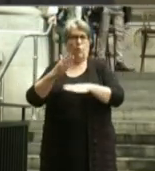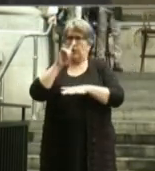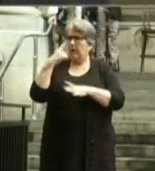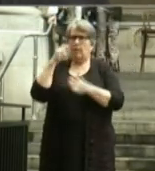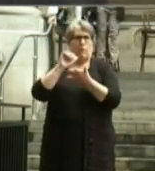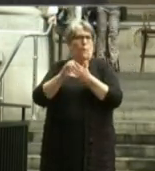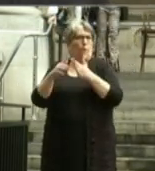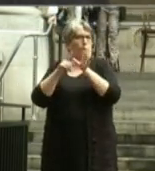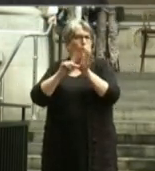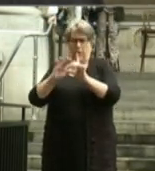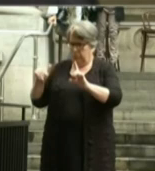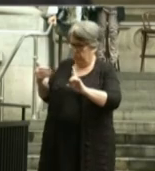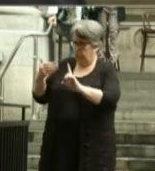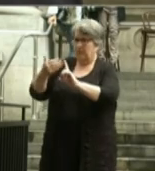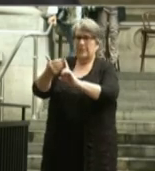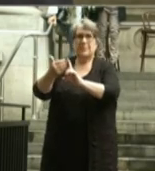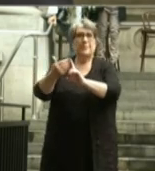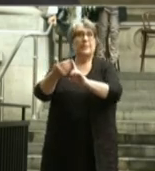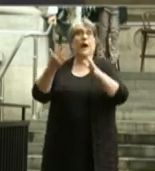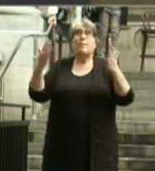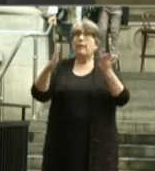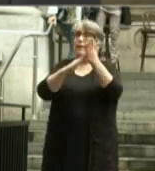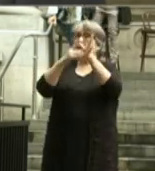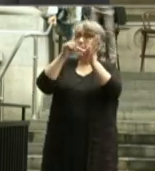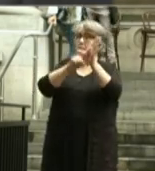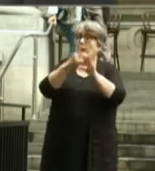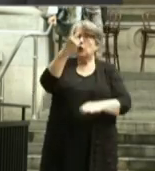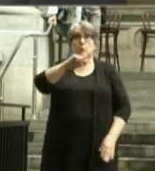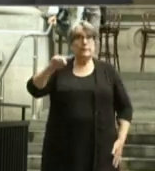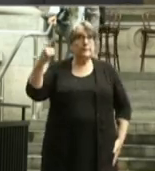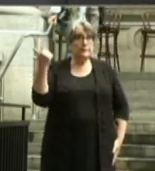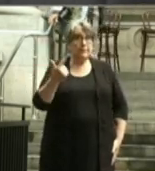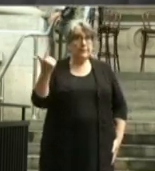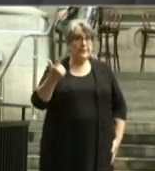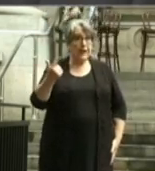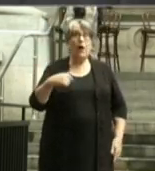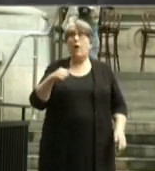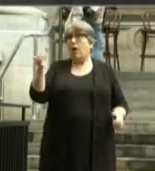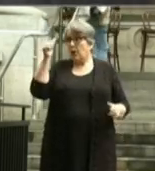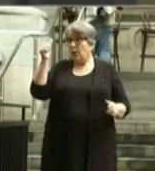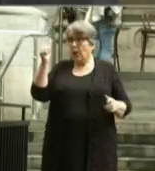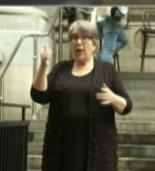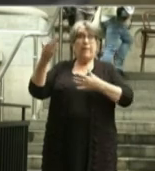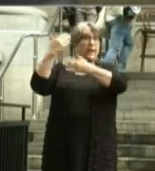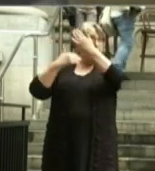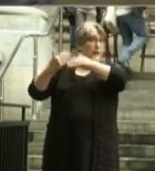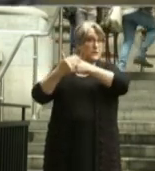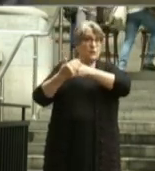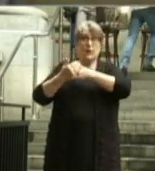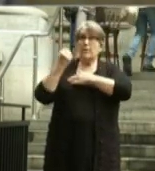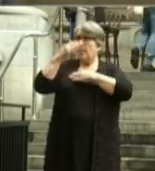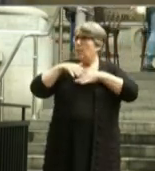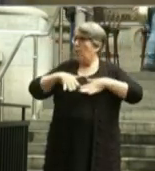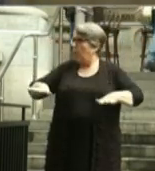a nation. But in May 2017, despite the history of